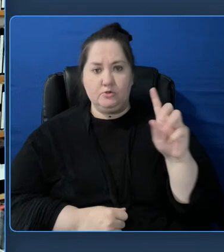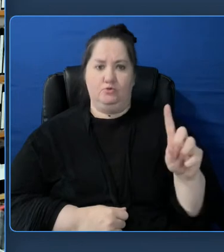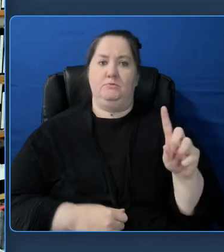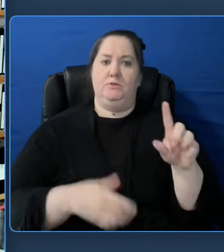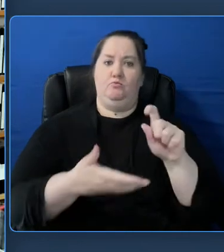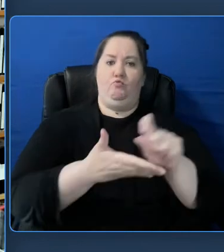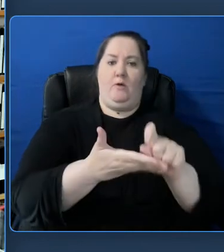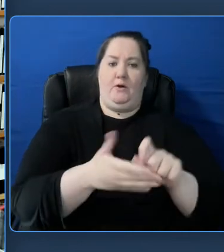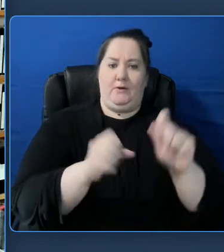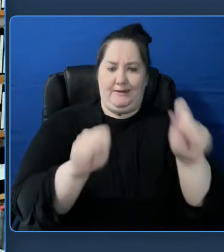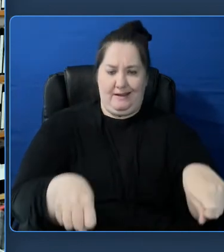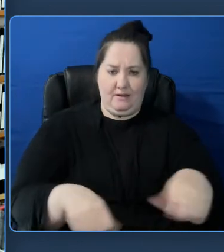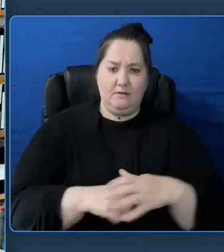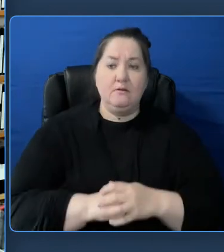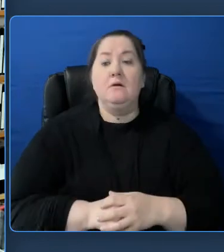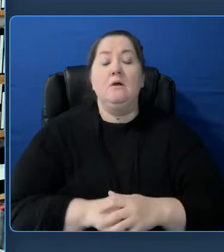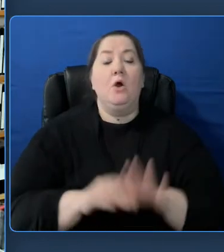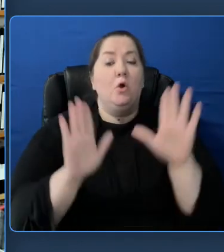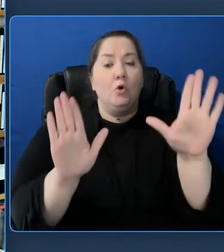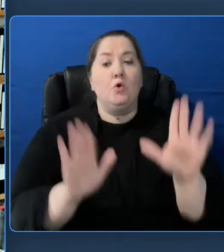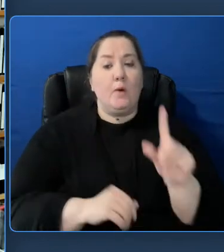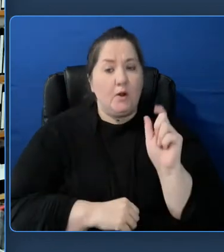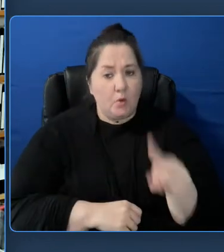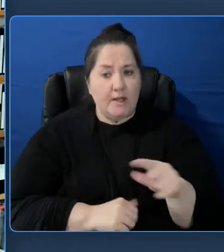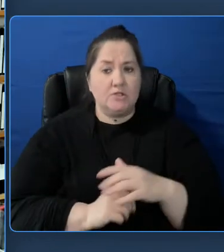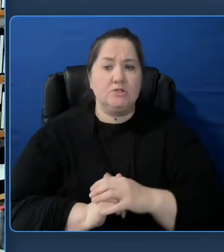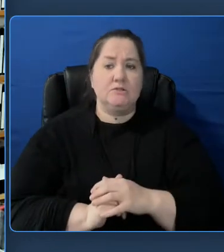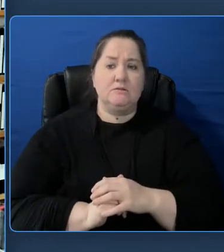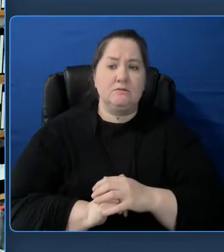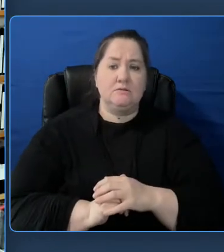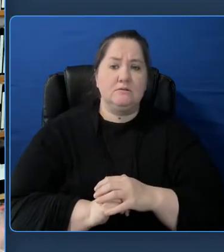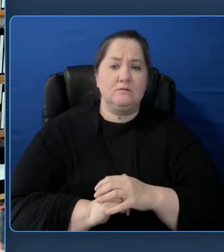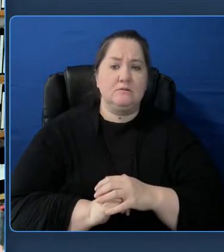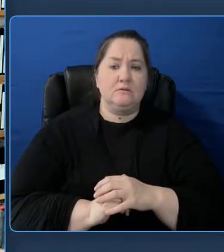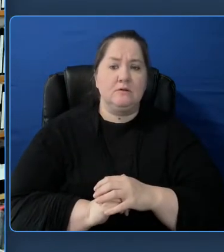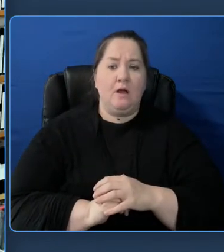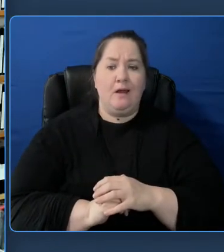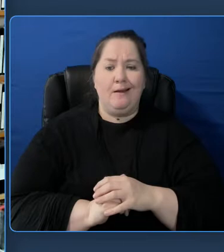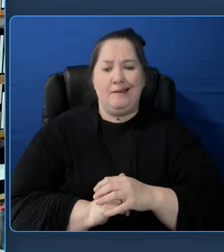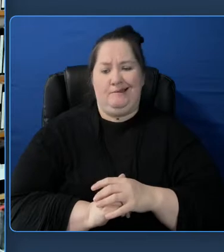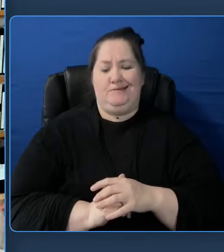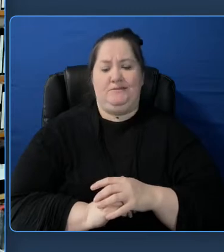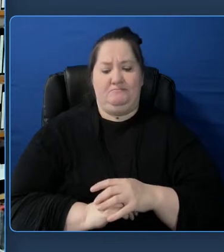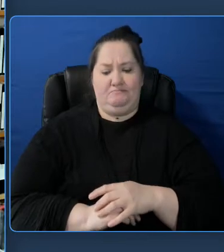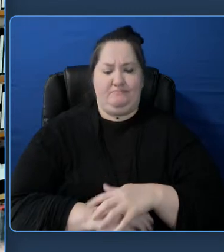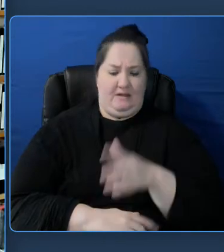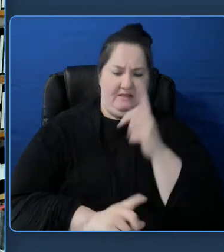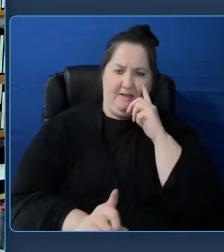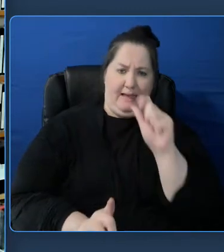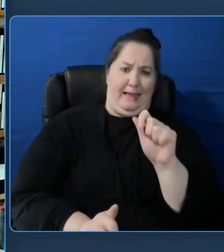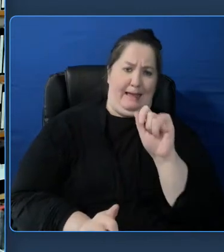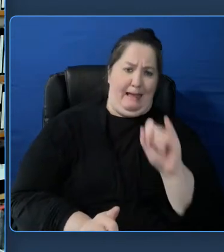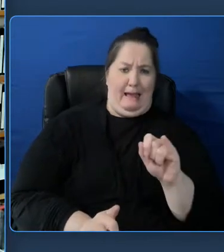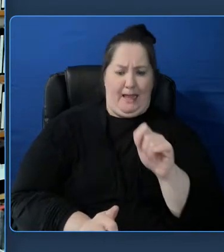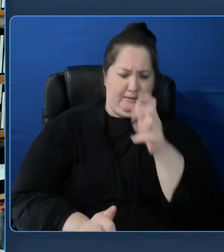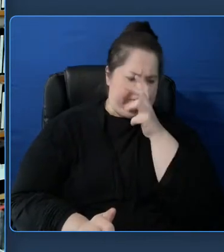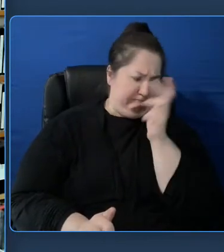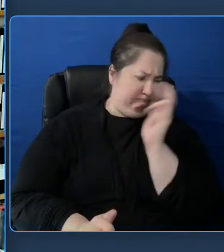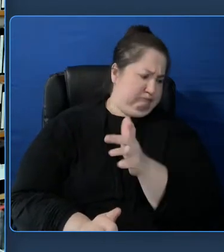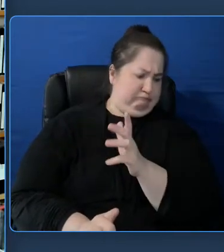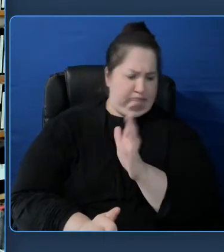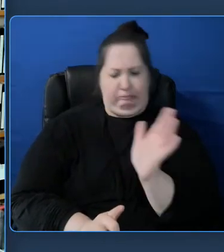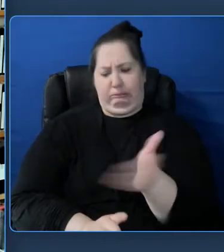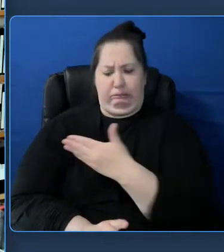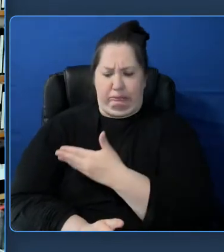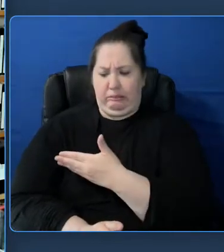do. But it's a great question, Harshid, and it's not to trash AI. AI is with us, and it's with us to